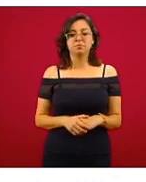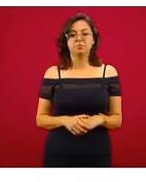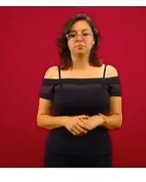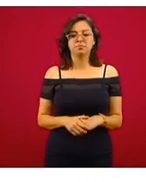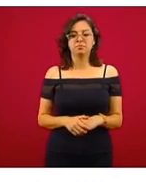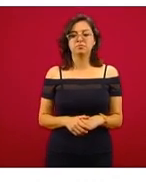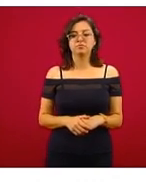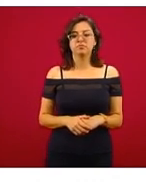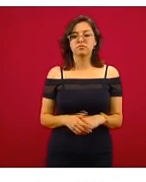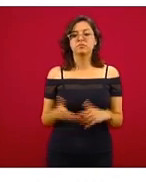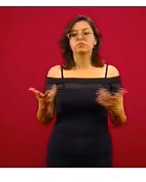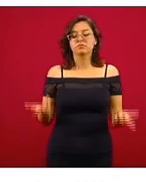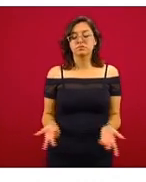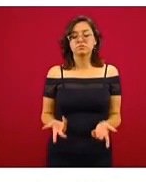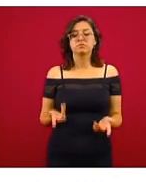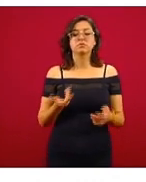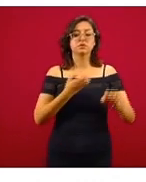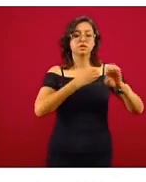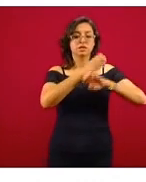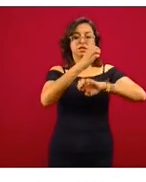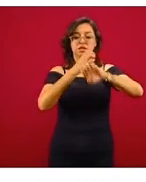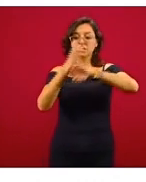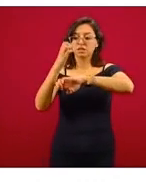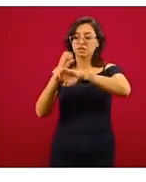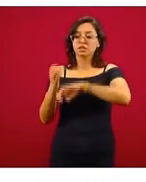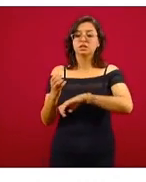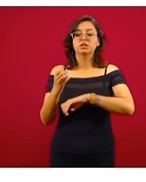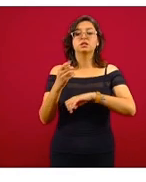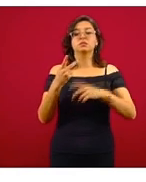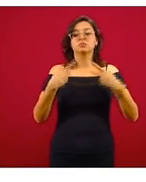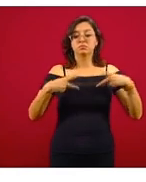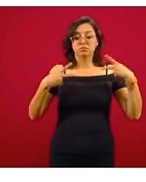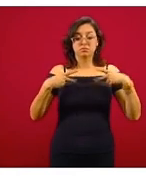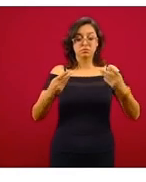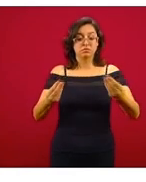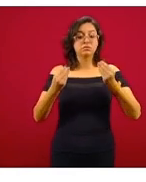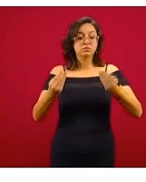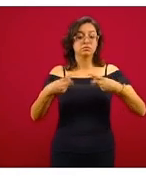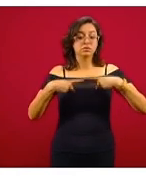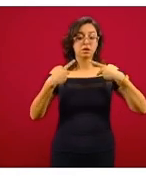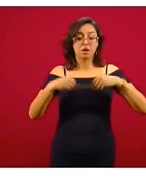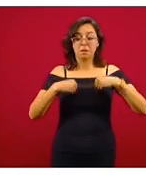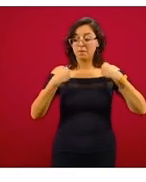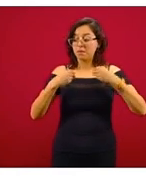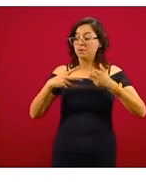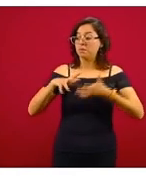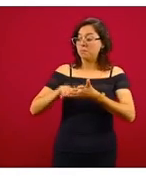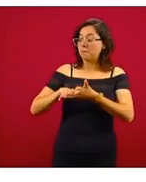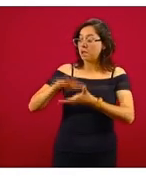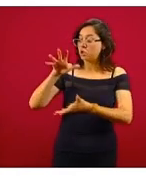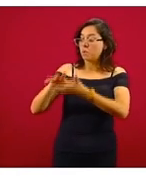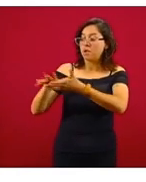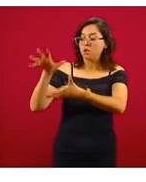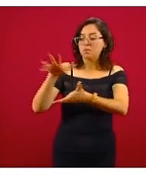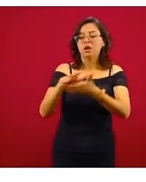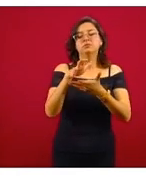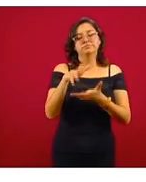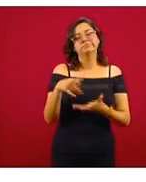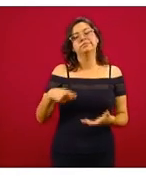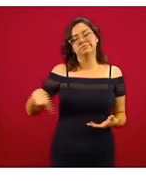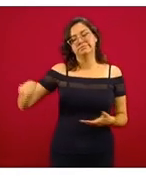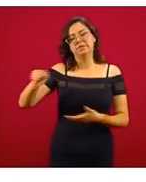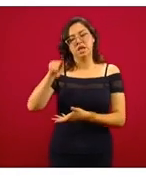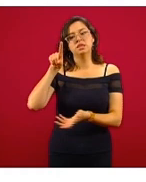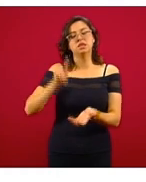same numbers represented in the form of a bar graph, and of course we have said several times that